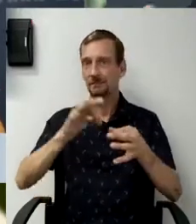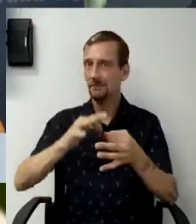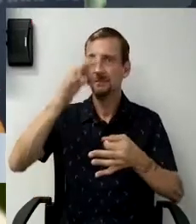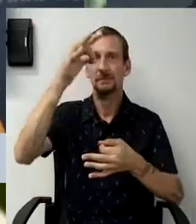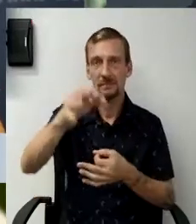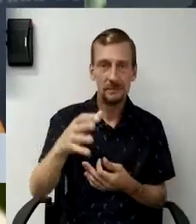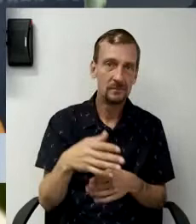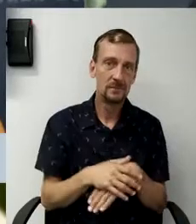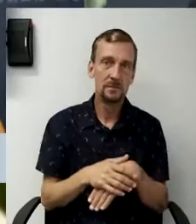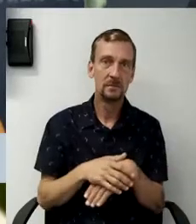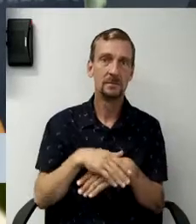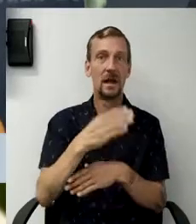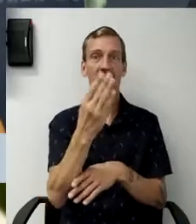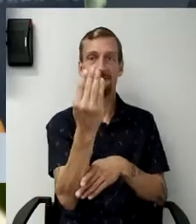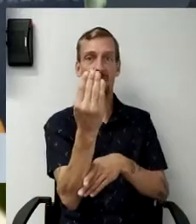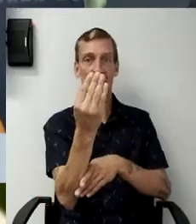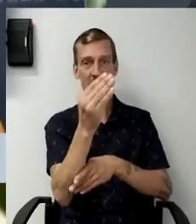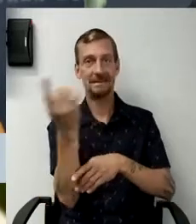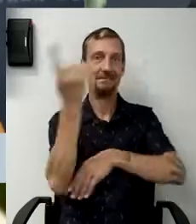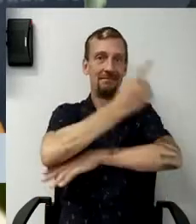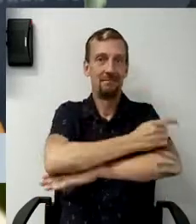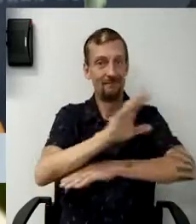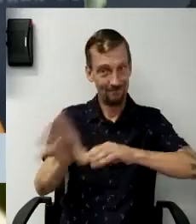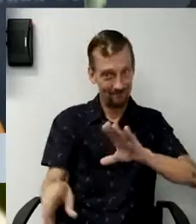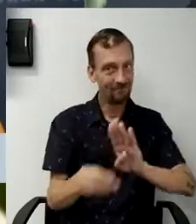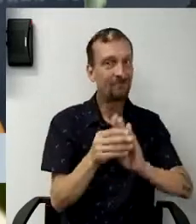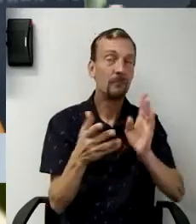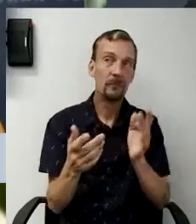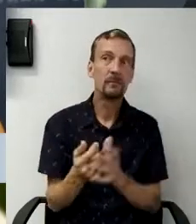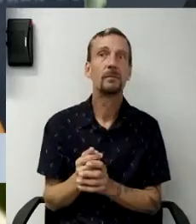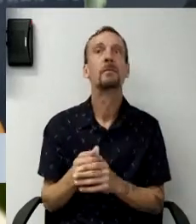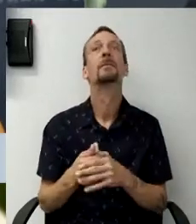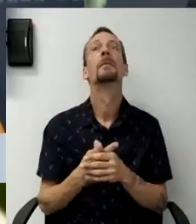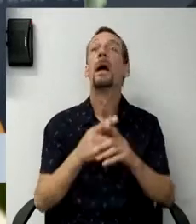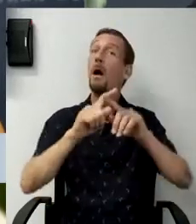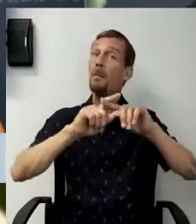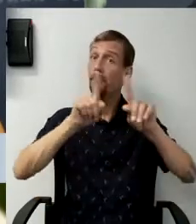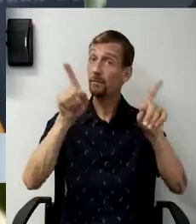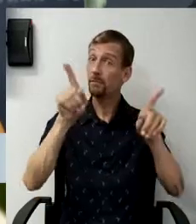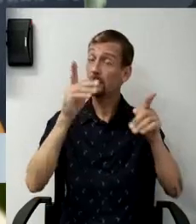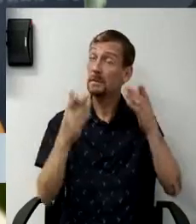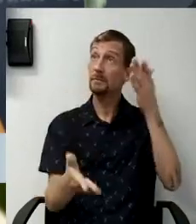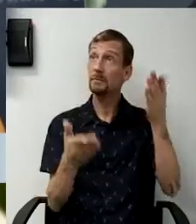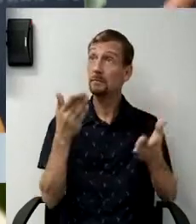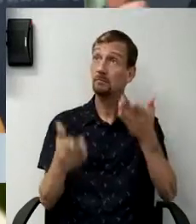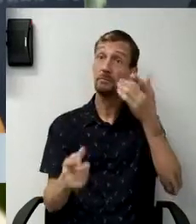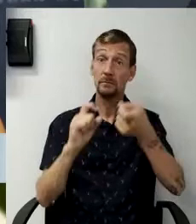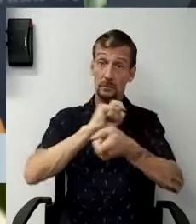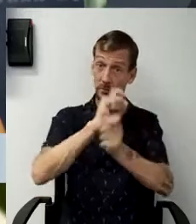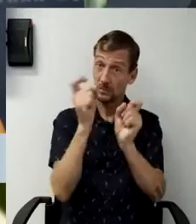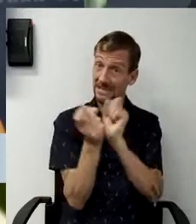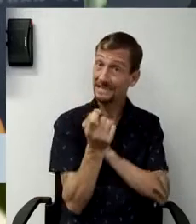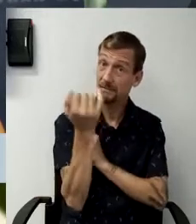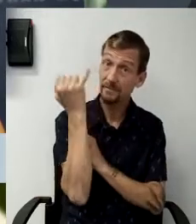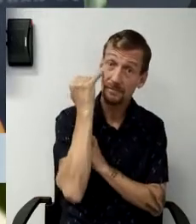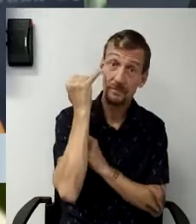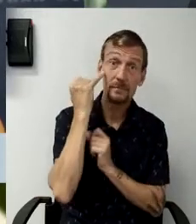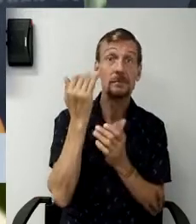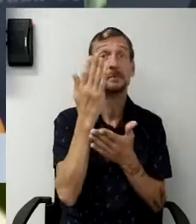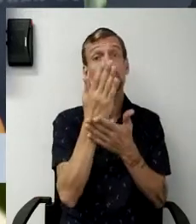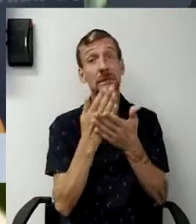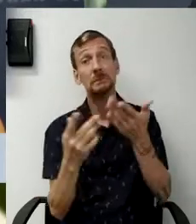beyond this 14 days now. But perhaps that would change if we did see